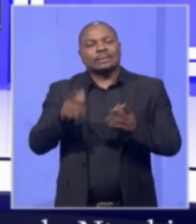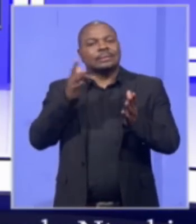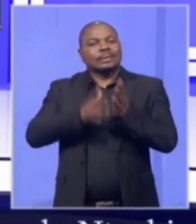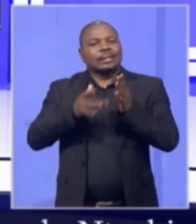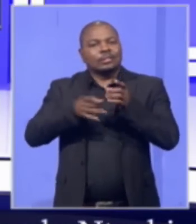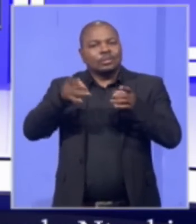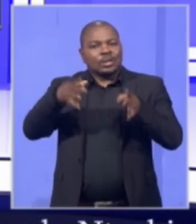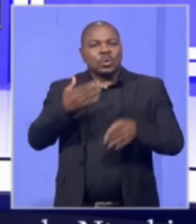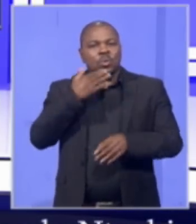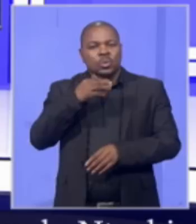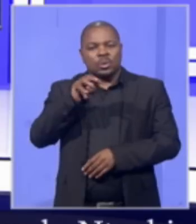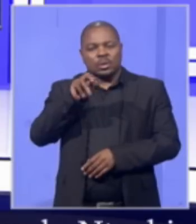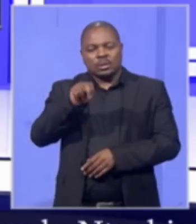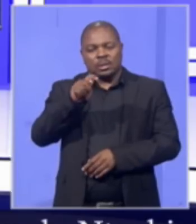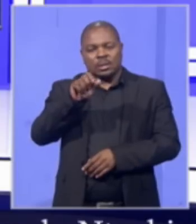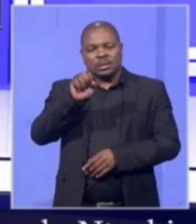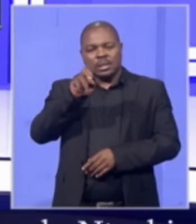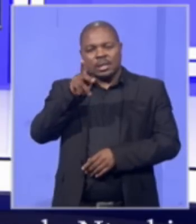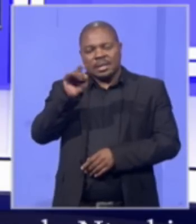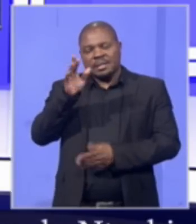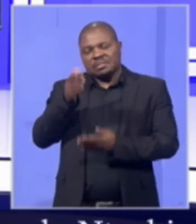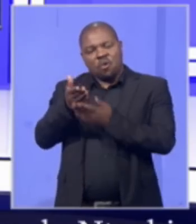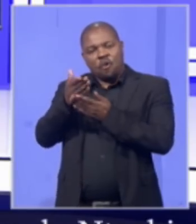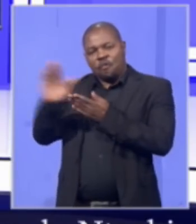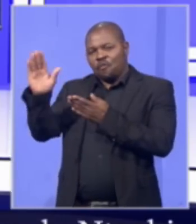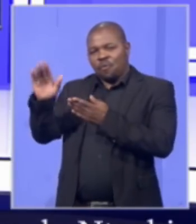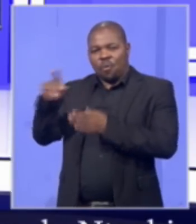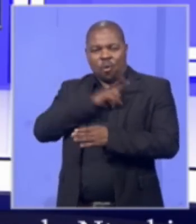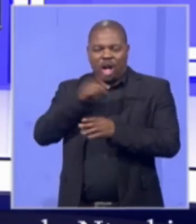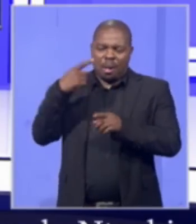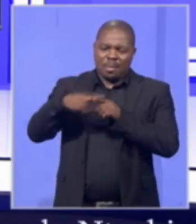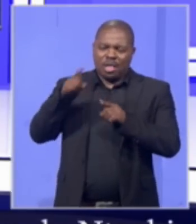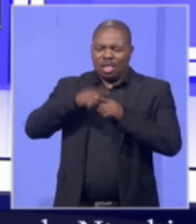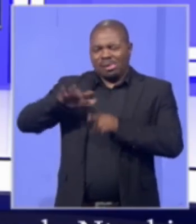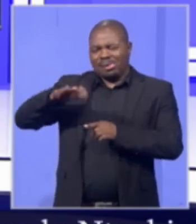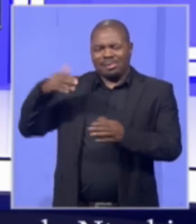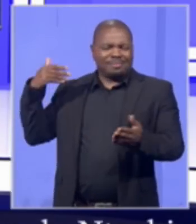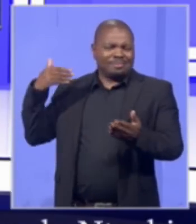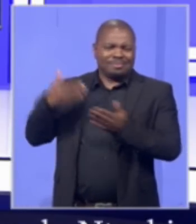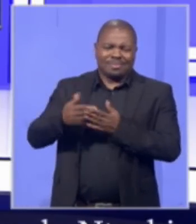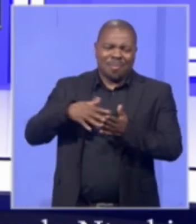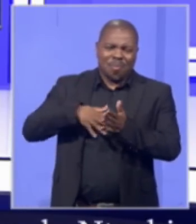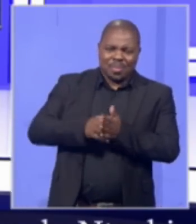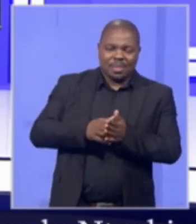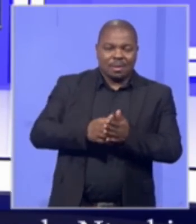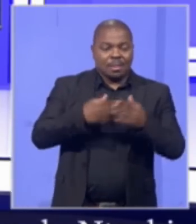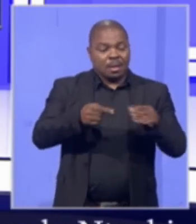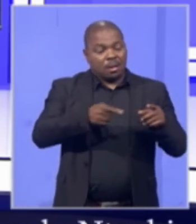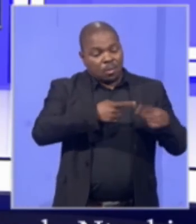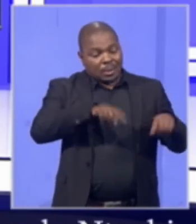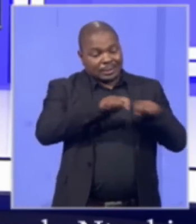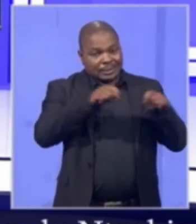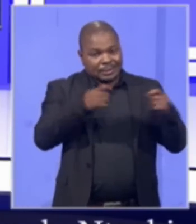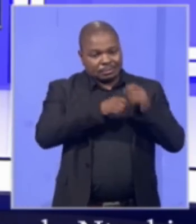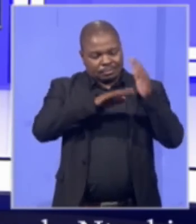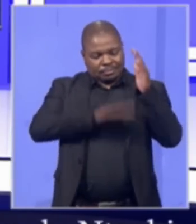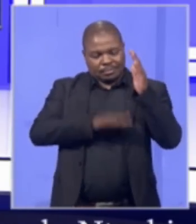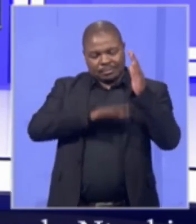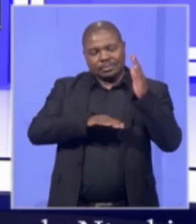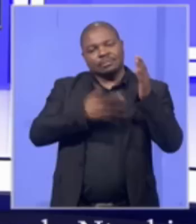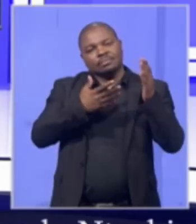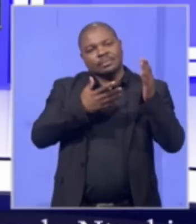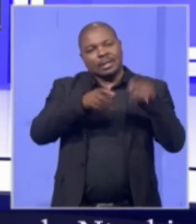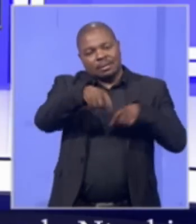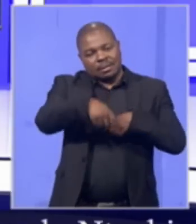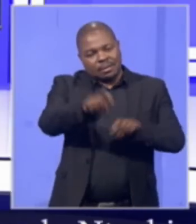setegeniki Molefintseki morago ga tatelano ya tshameko e bokoa. Ga jana Gallants e mo maemong a 14 mo ligeng